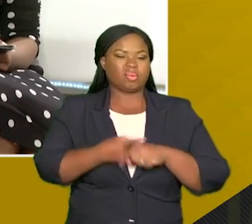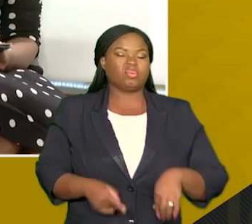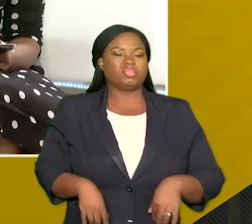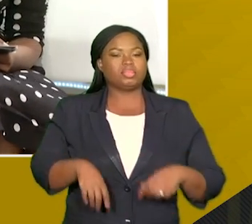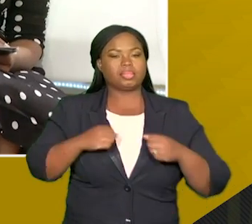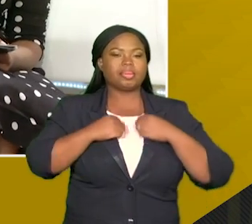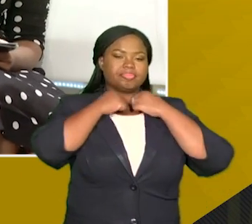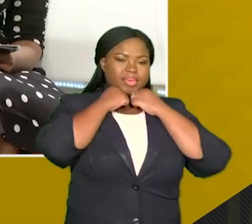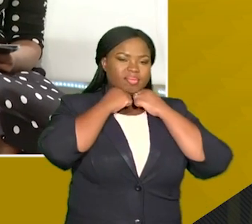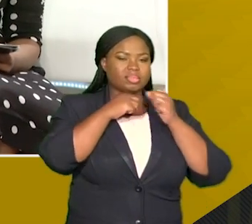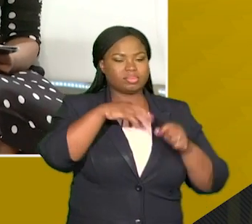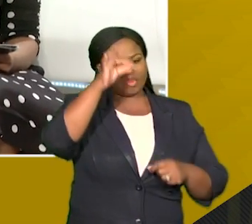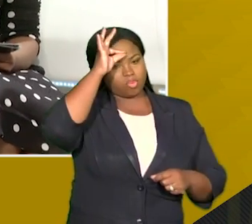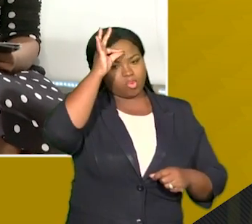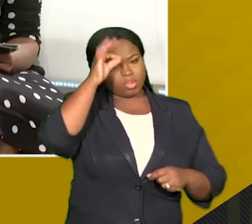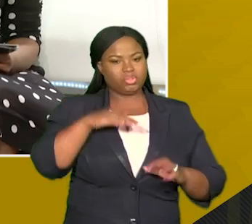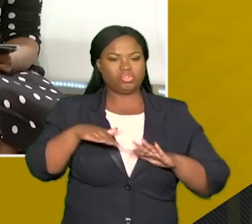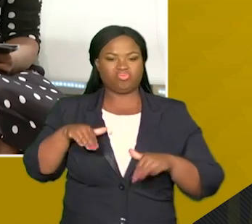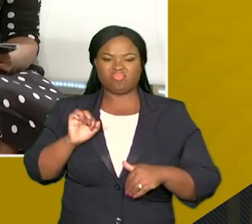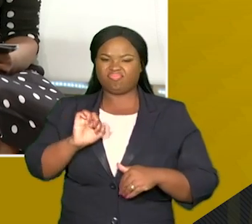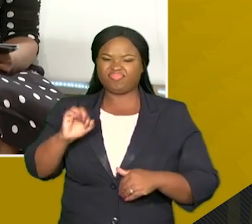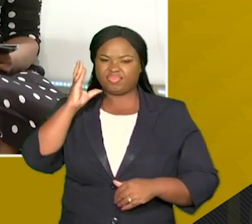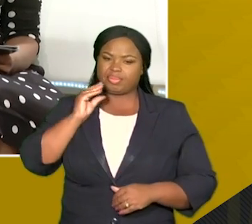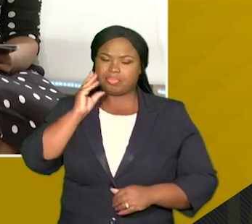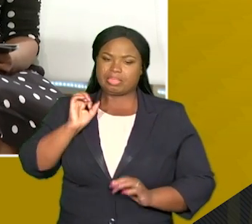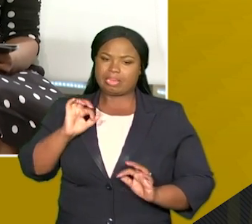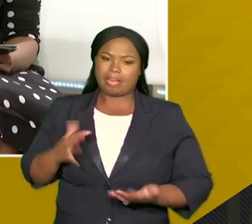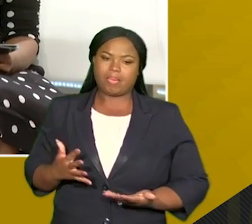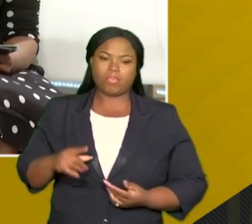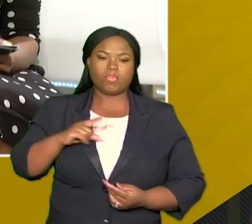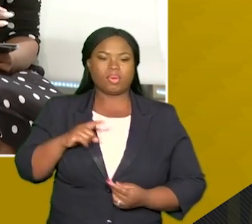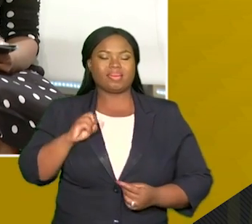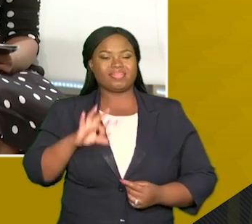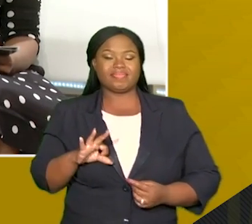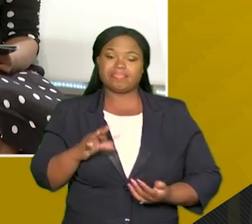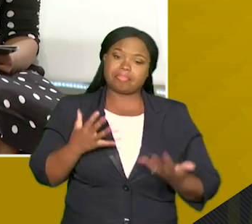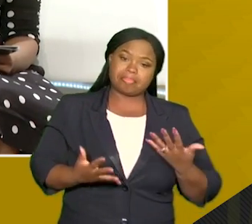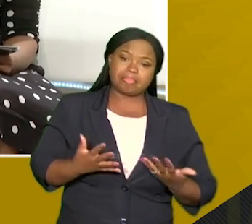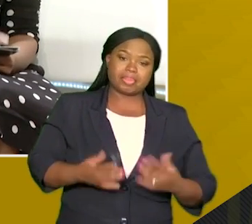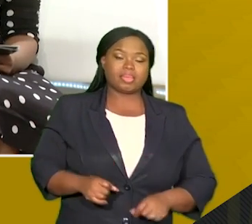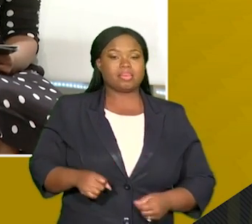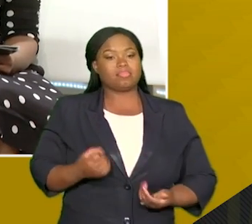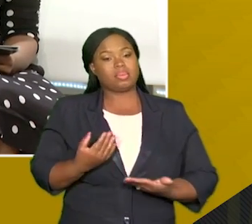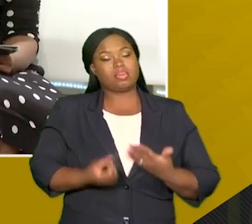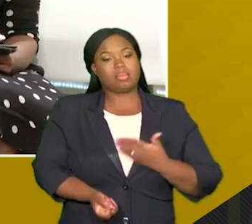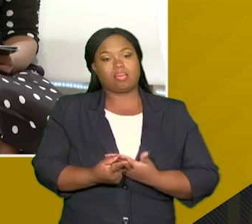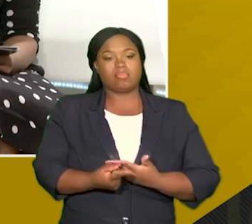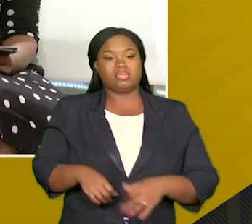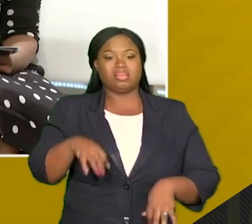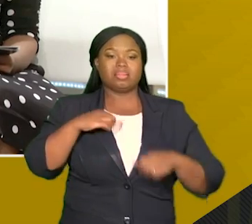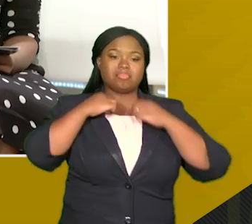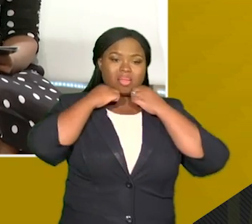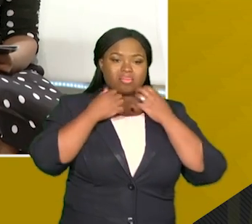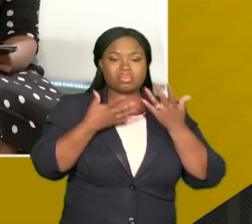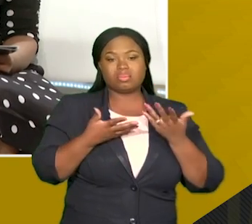Thetha. Police officers and some of the experiences they go through when either a parent gets injured or you actually find yourself in a situation where